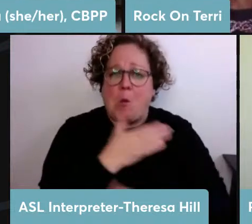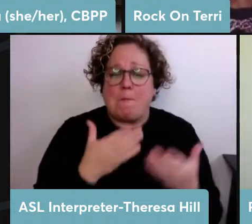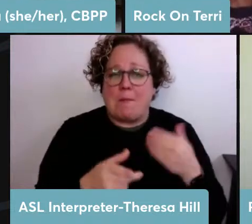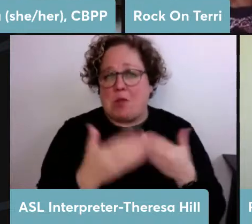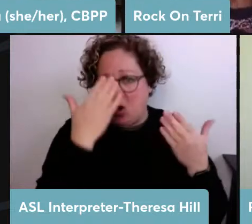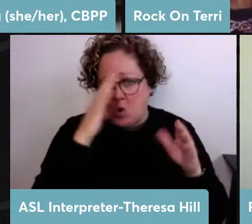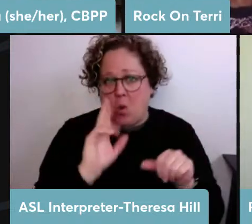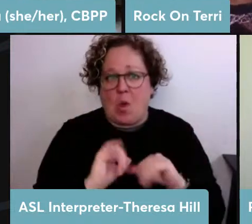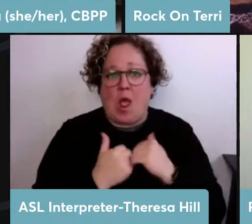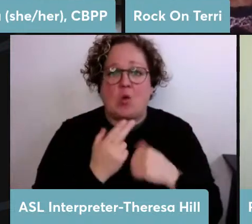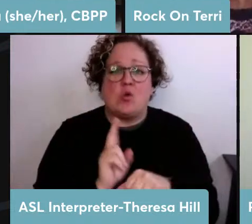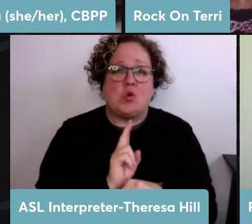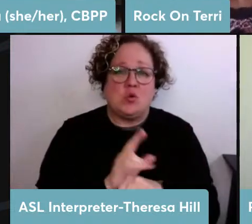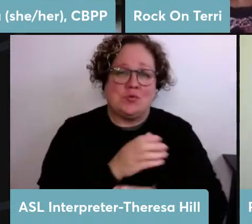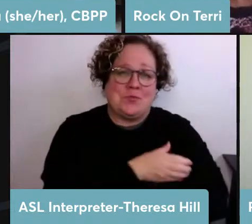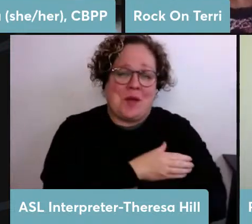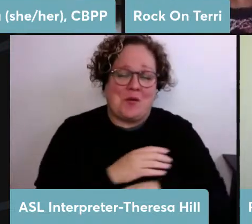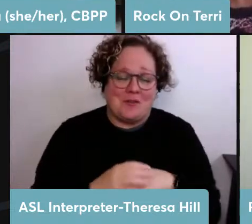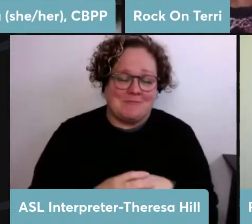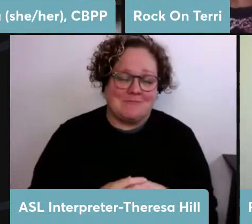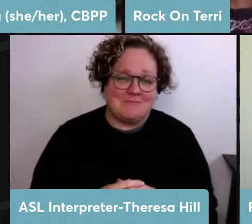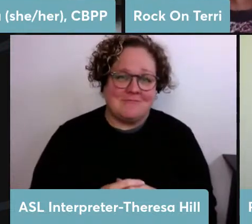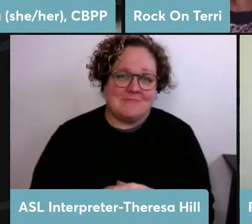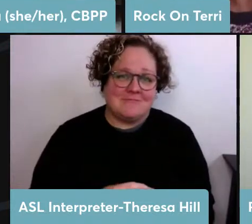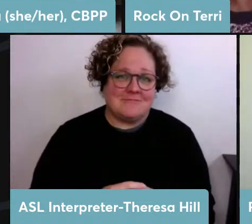fully utilize it.